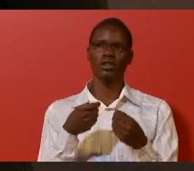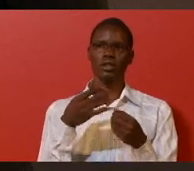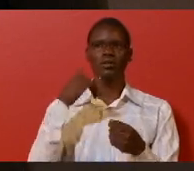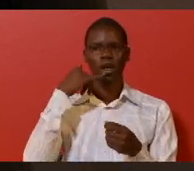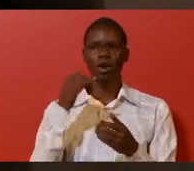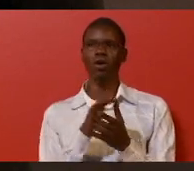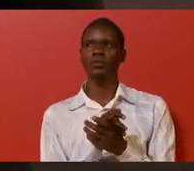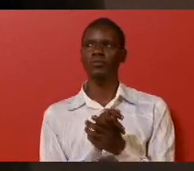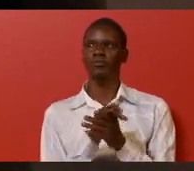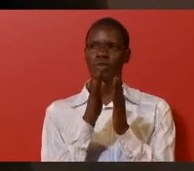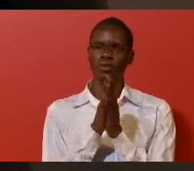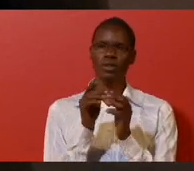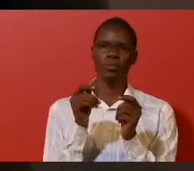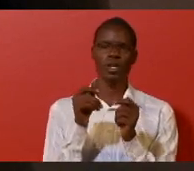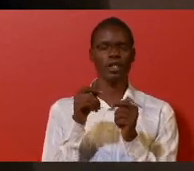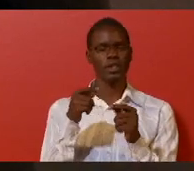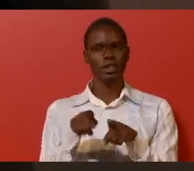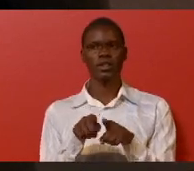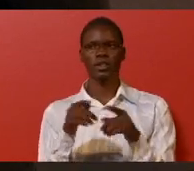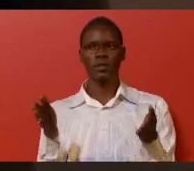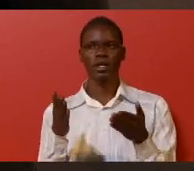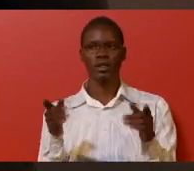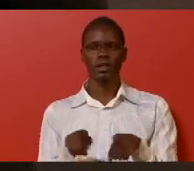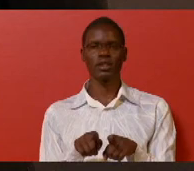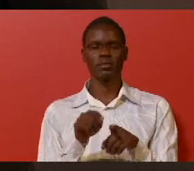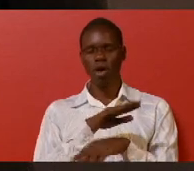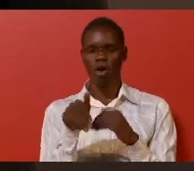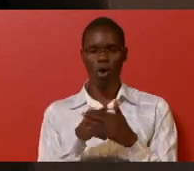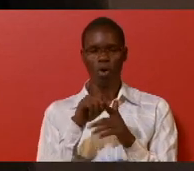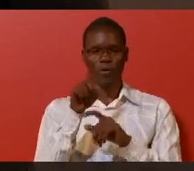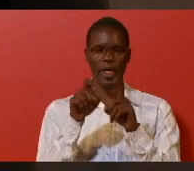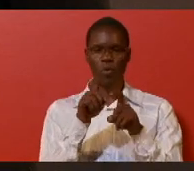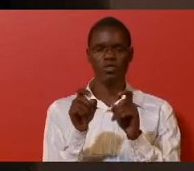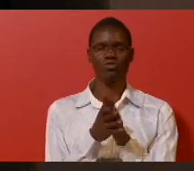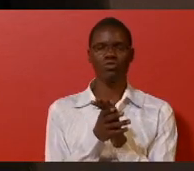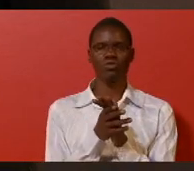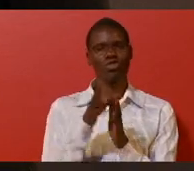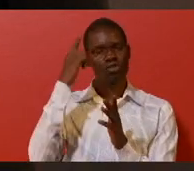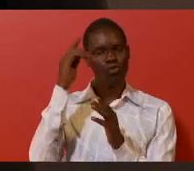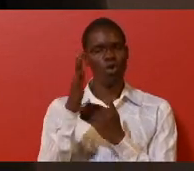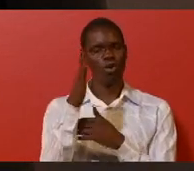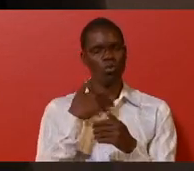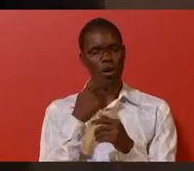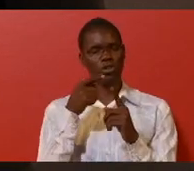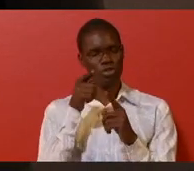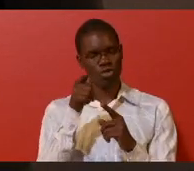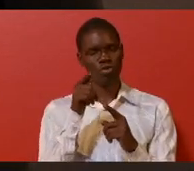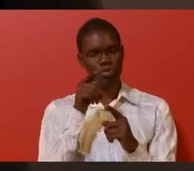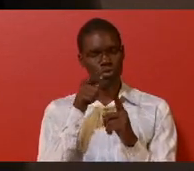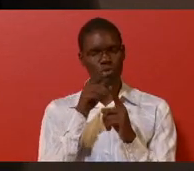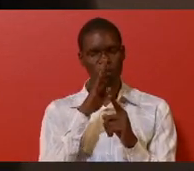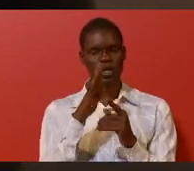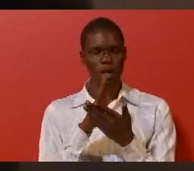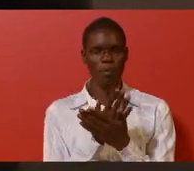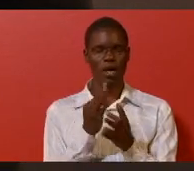in touch with you, pray with you, encourage you, answer some of your questions. But God wants you to be a part of his